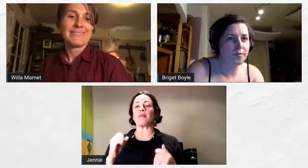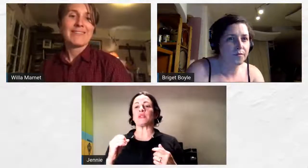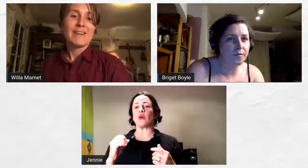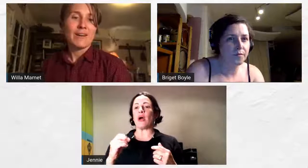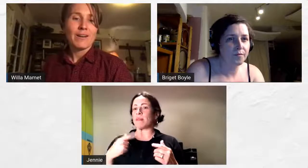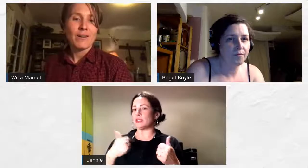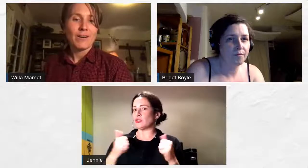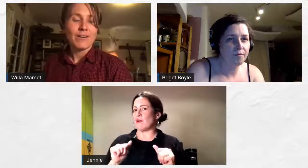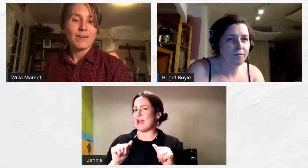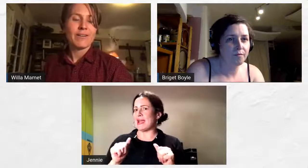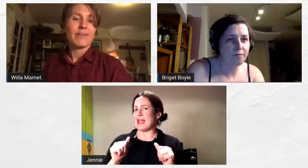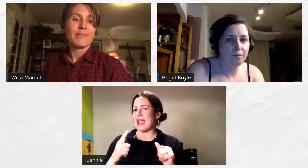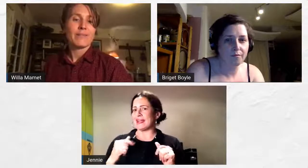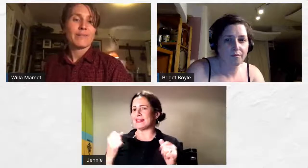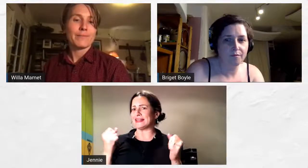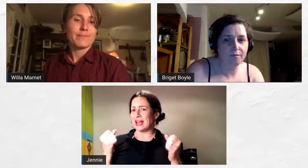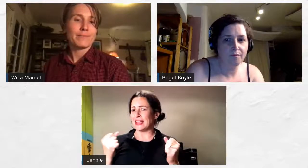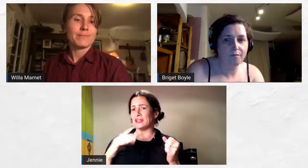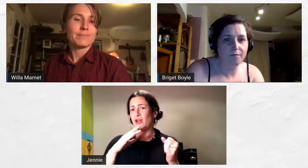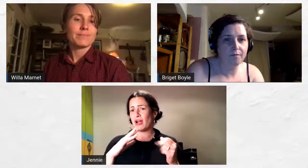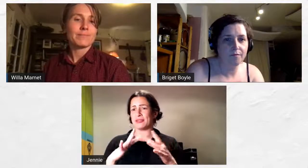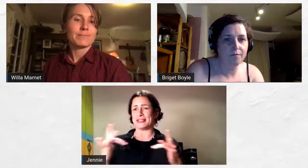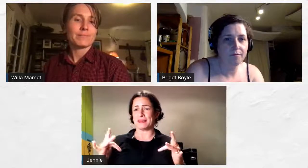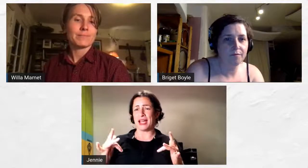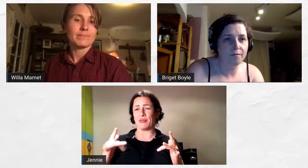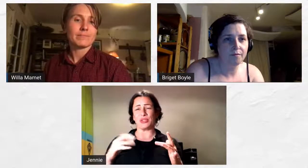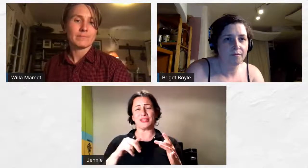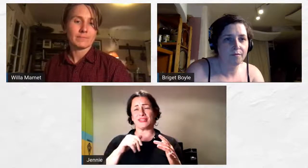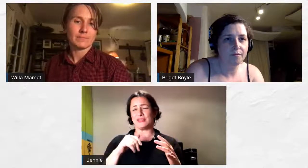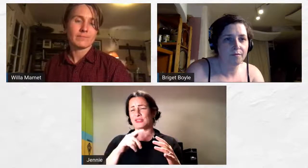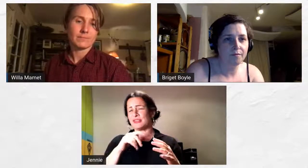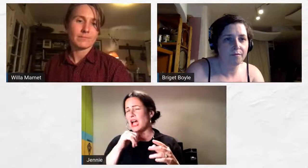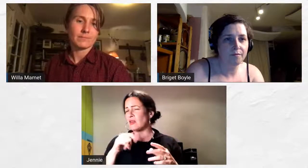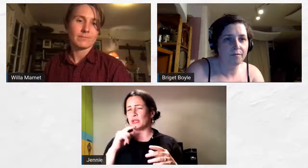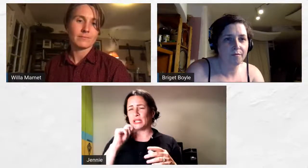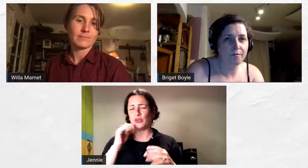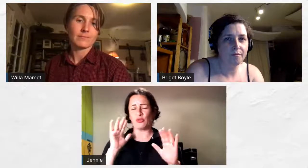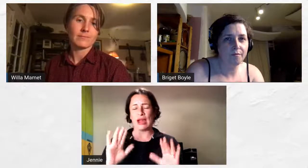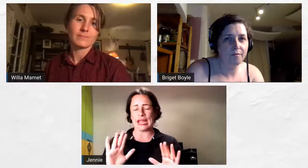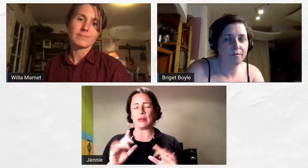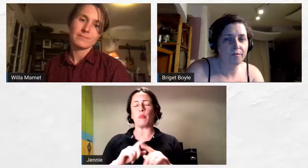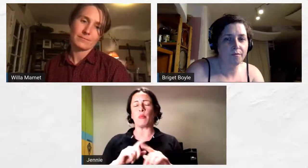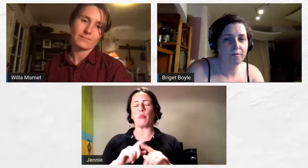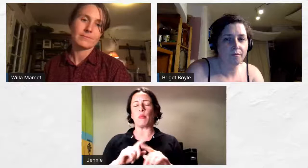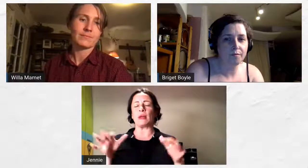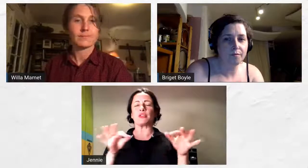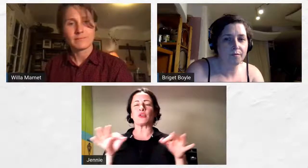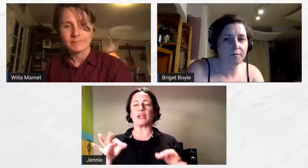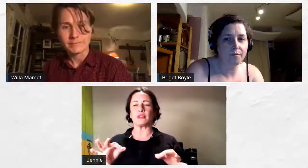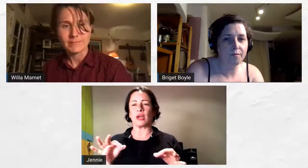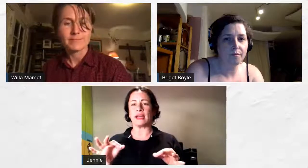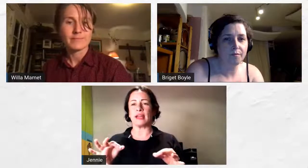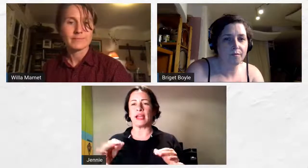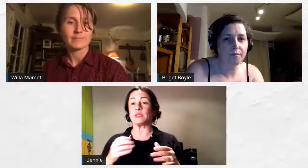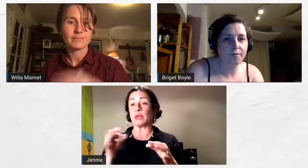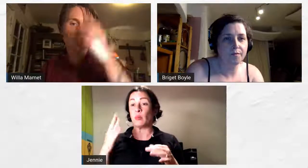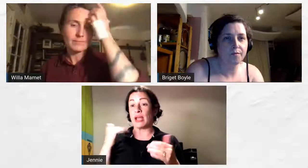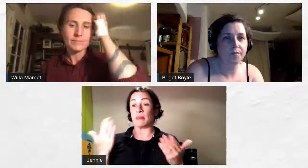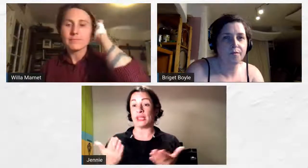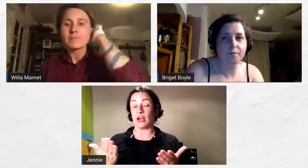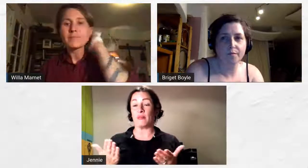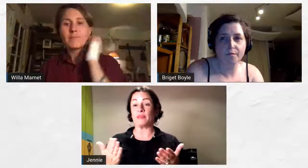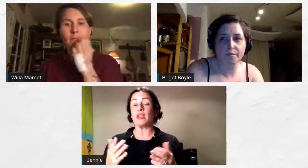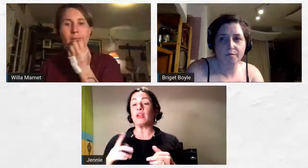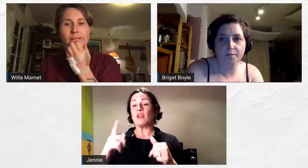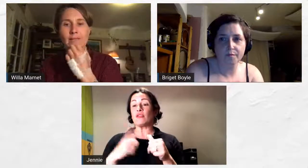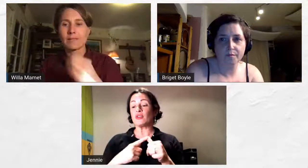Sure. So I'm going to try and sign and talk at the same time, which is not really great, but I'll just try and explain why